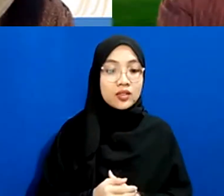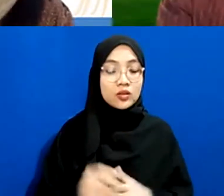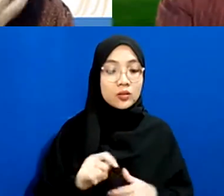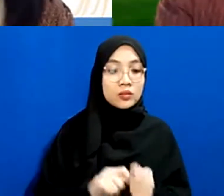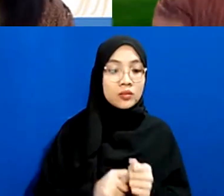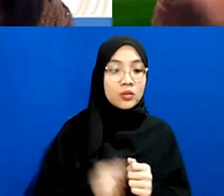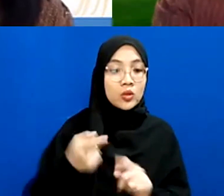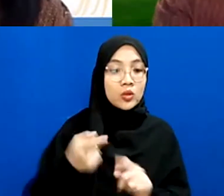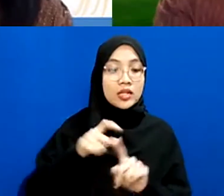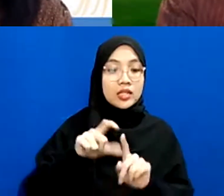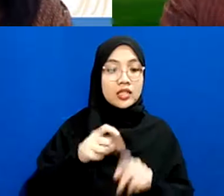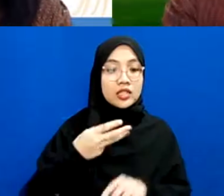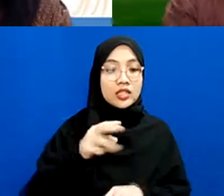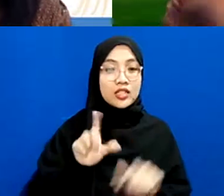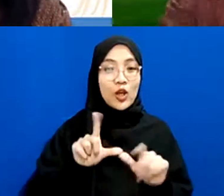got that right.